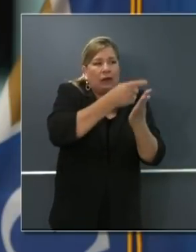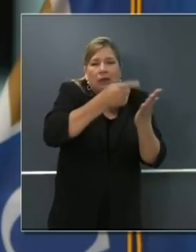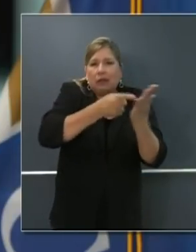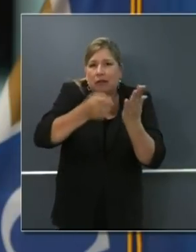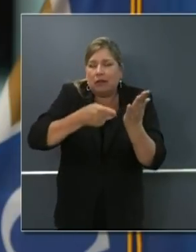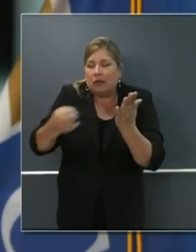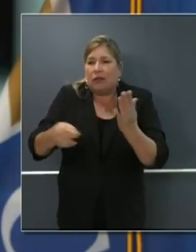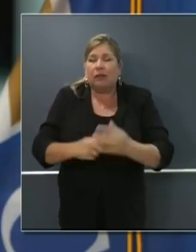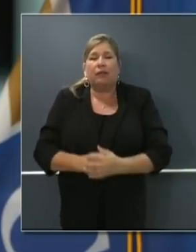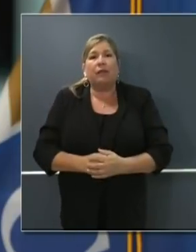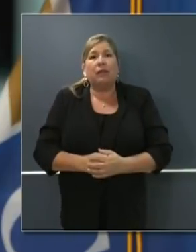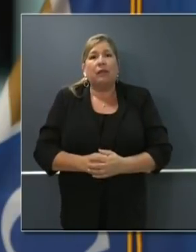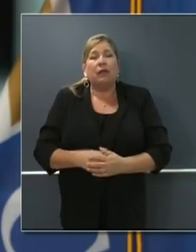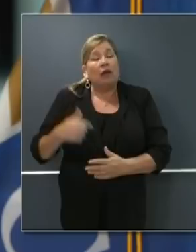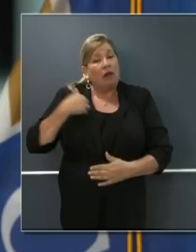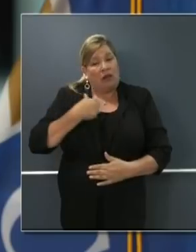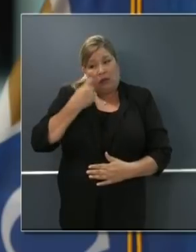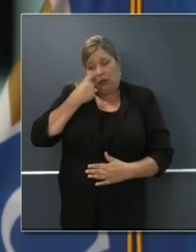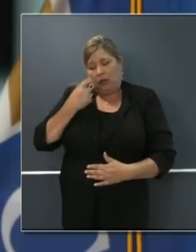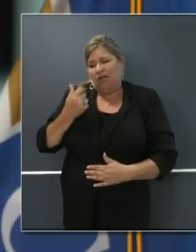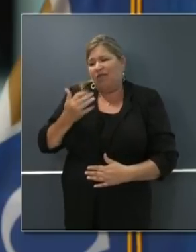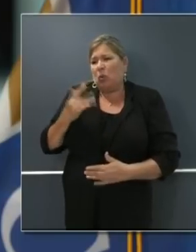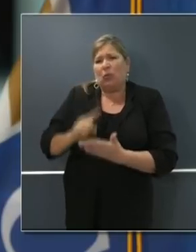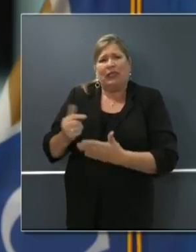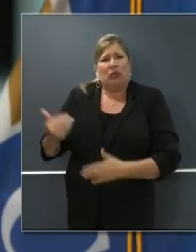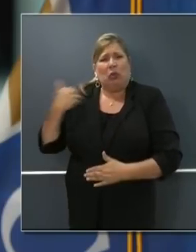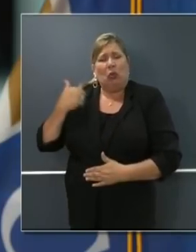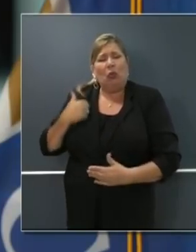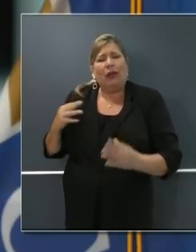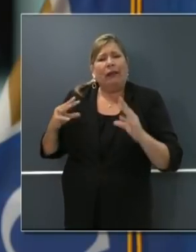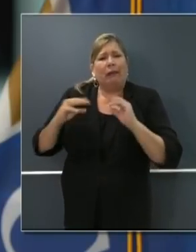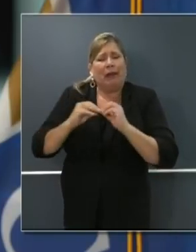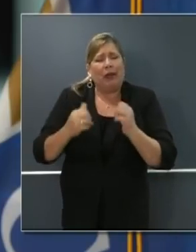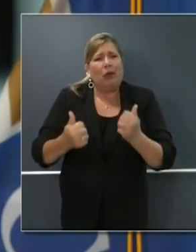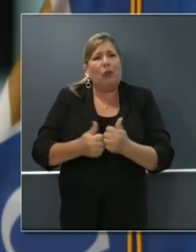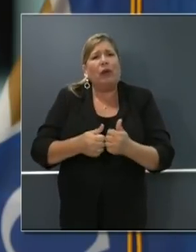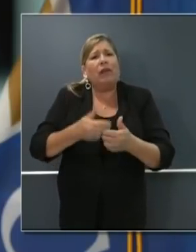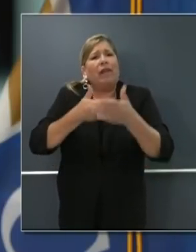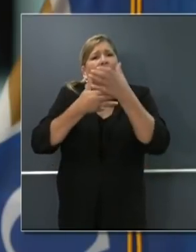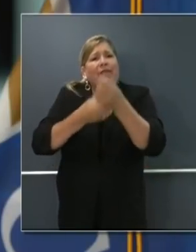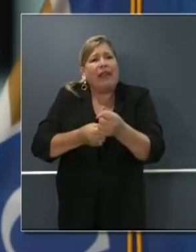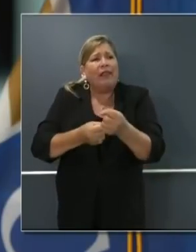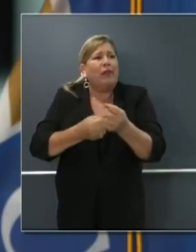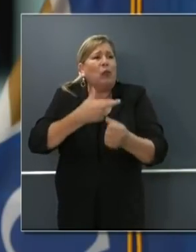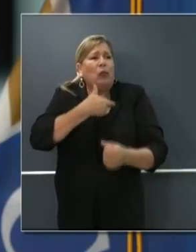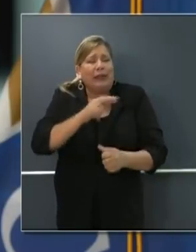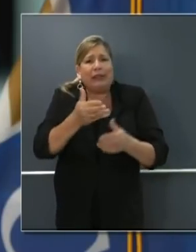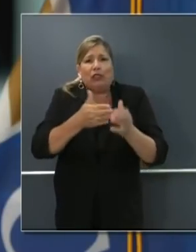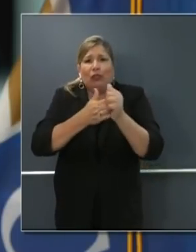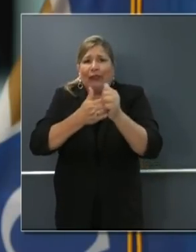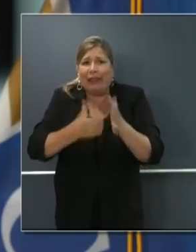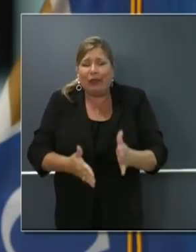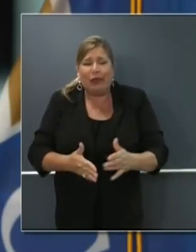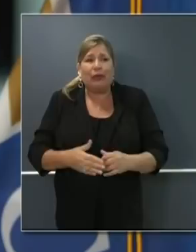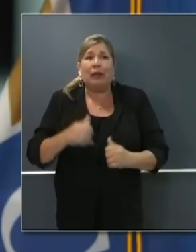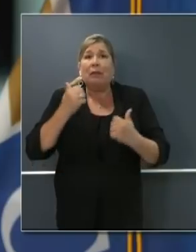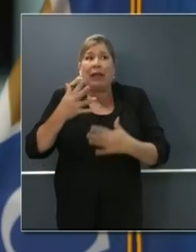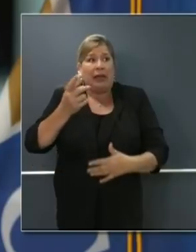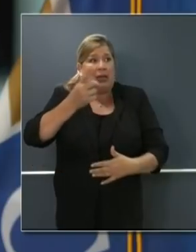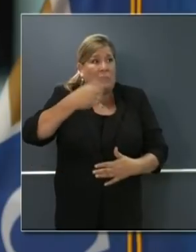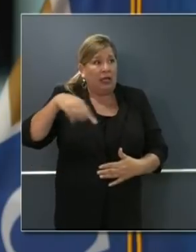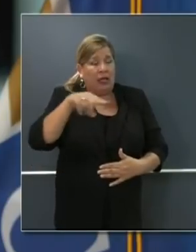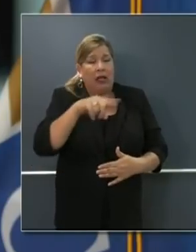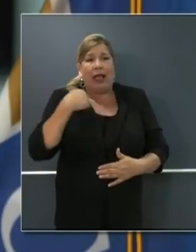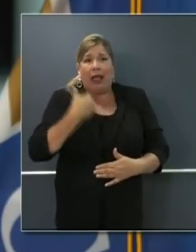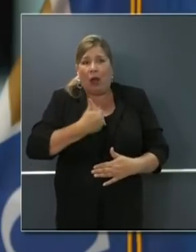ago. They wanted some clarification, which we did update as it relates to social services. So many of our faith community